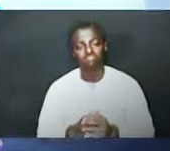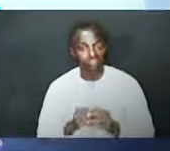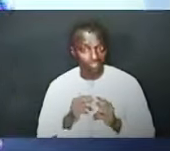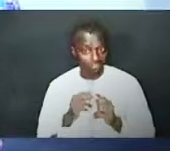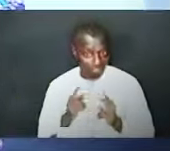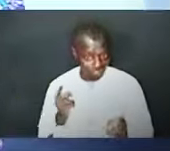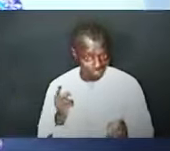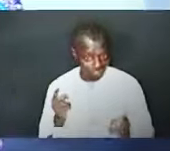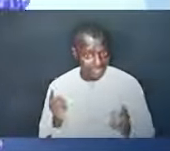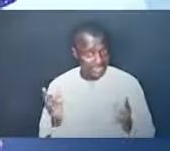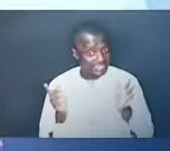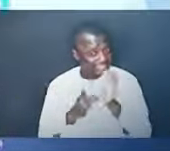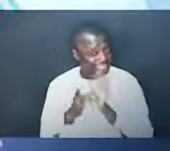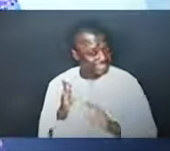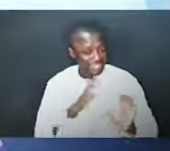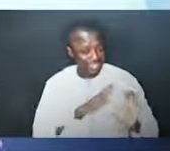Jesus was not altogether against what they were doing. And to Yesu and yes na uchri the war ye no. But it was not complete.